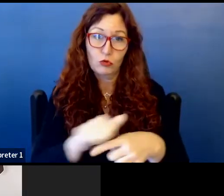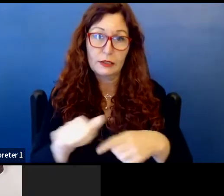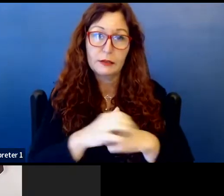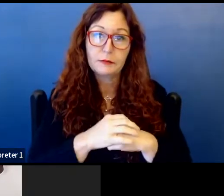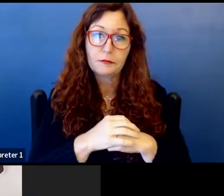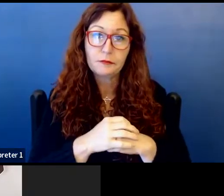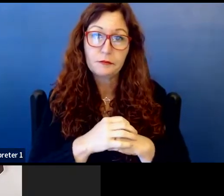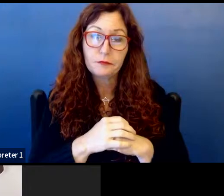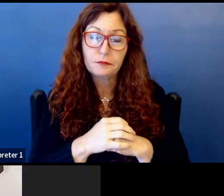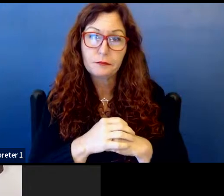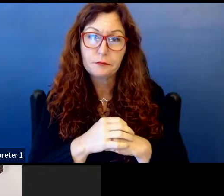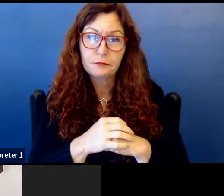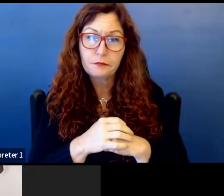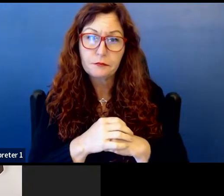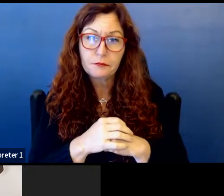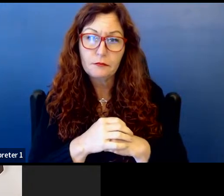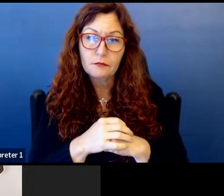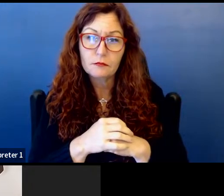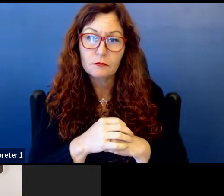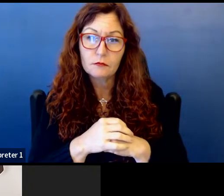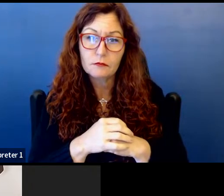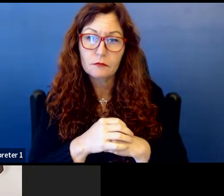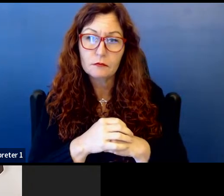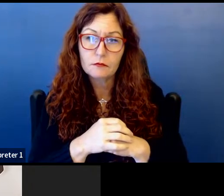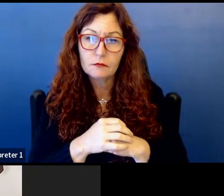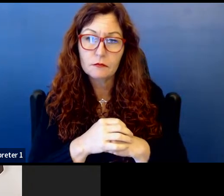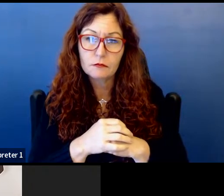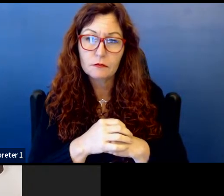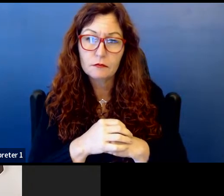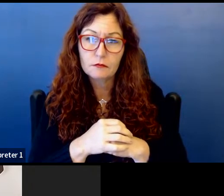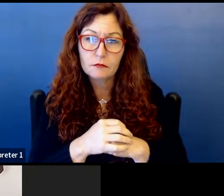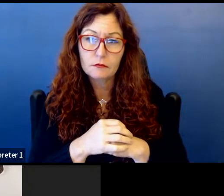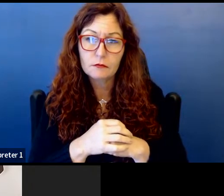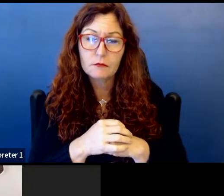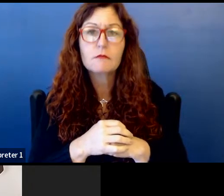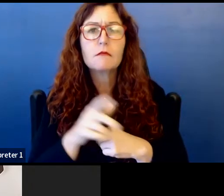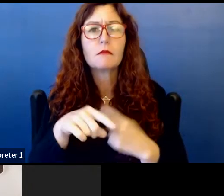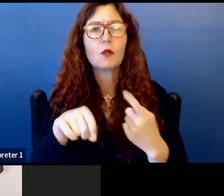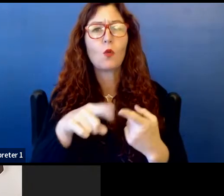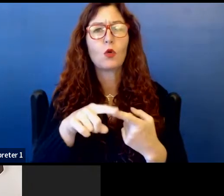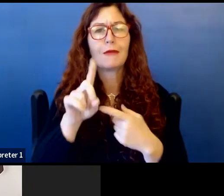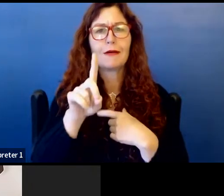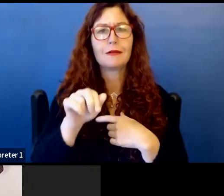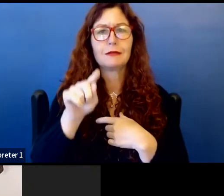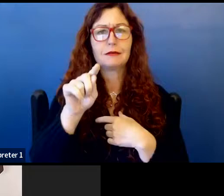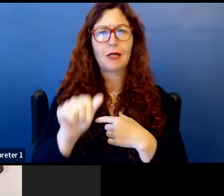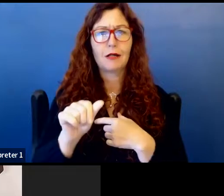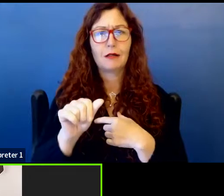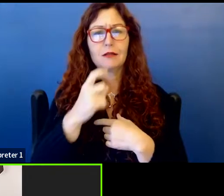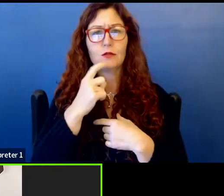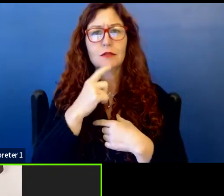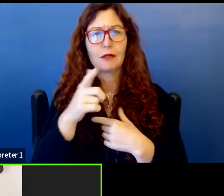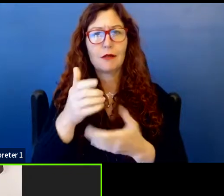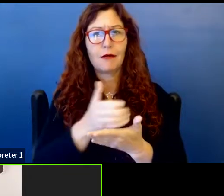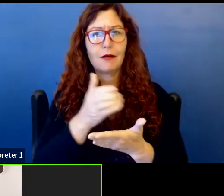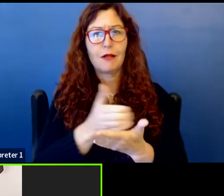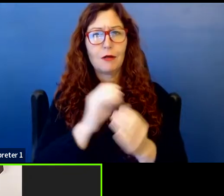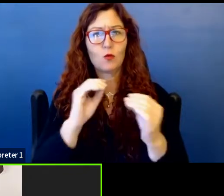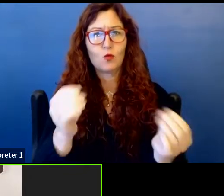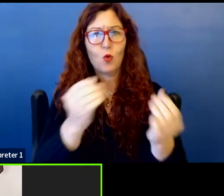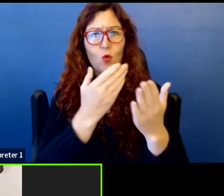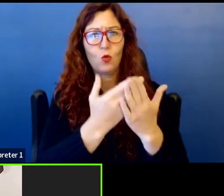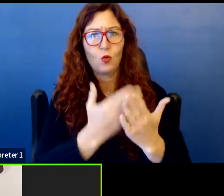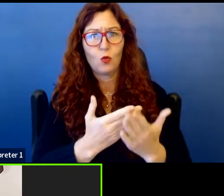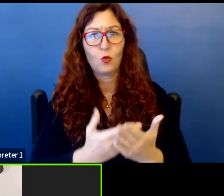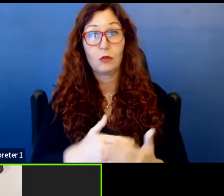mentioned uh that there isn't currently data reporting on hours worked by gendered race now now that's another ball